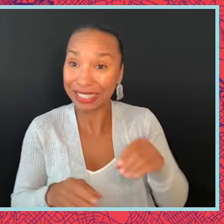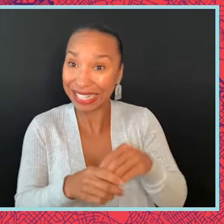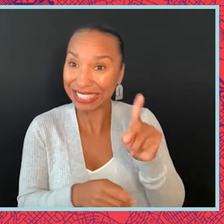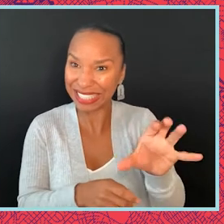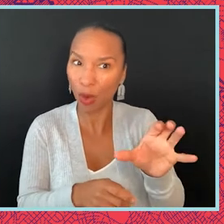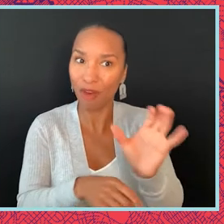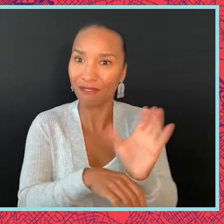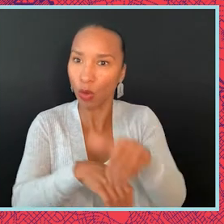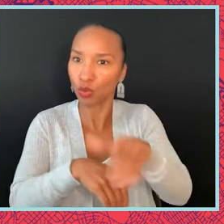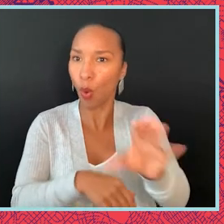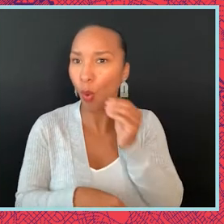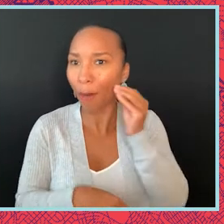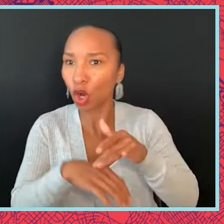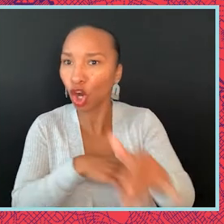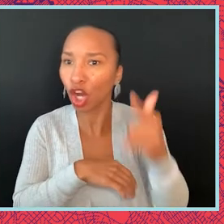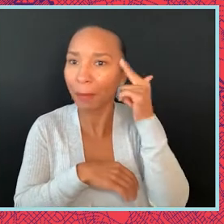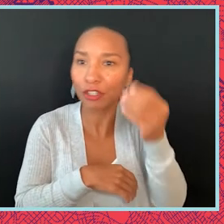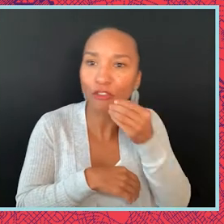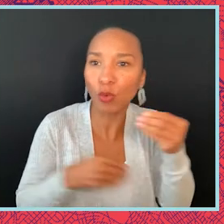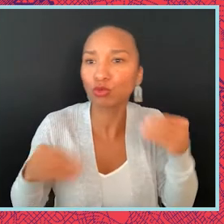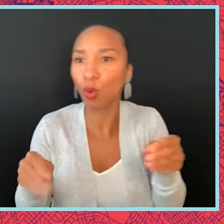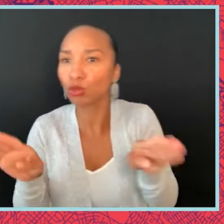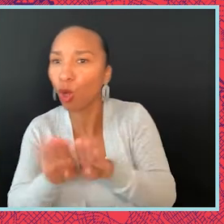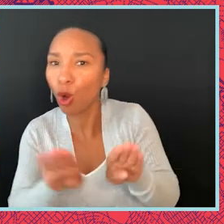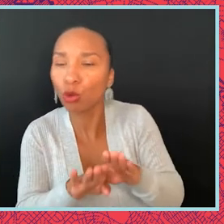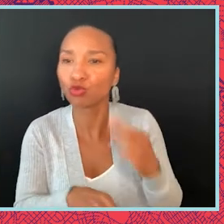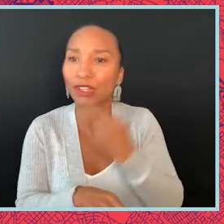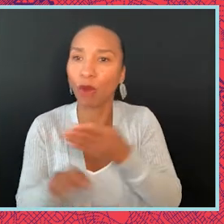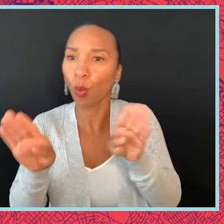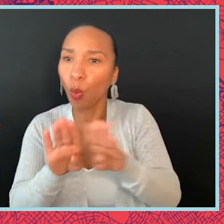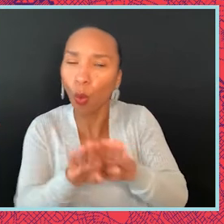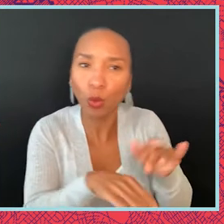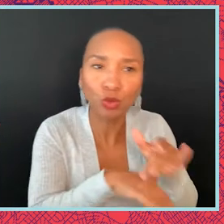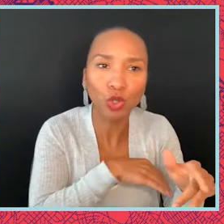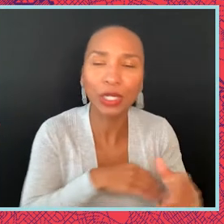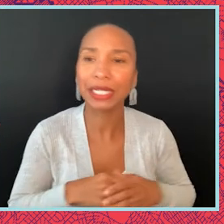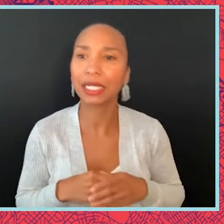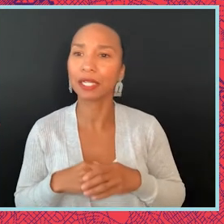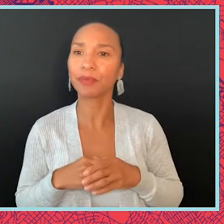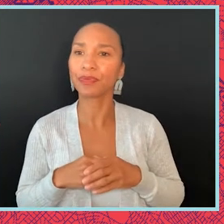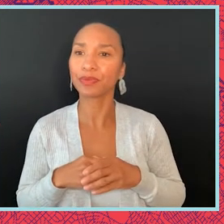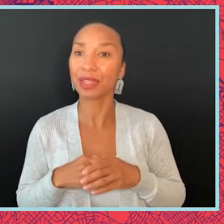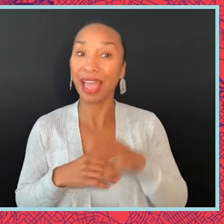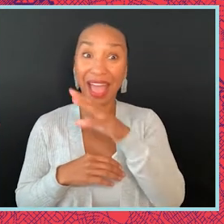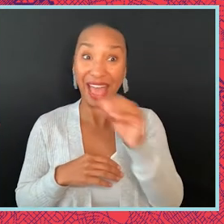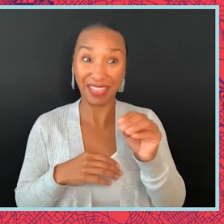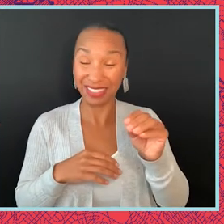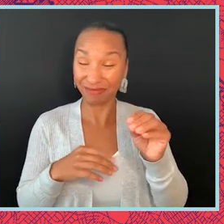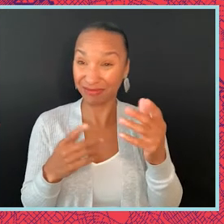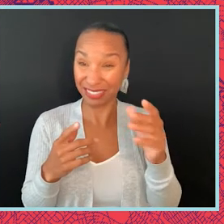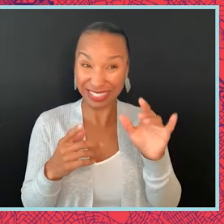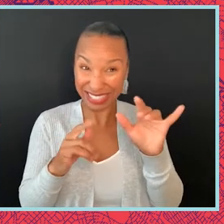of Columbia were forced to go home early because grocery stores were closed, restaurants were closed early. And